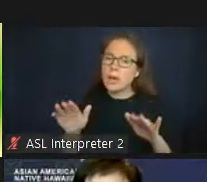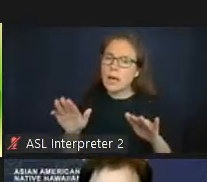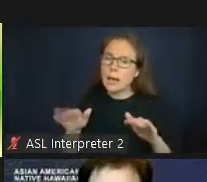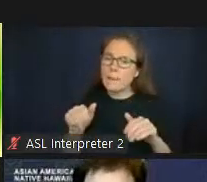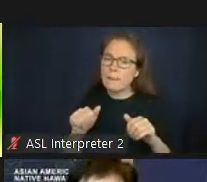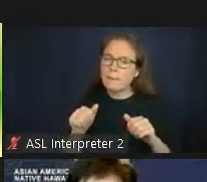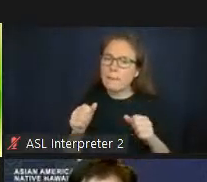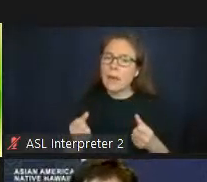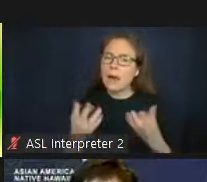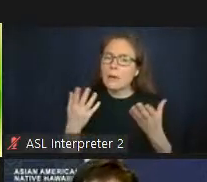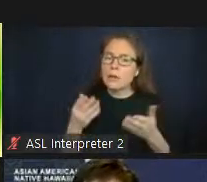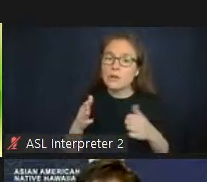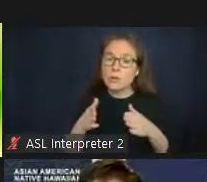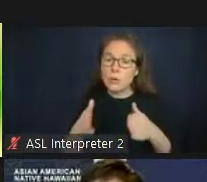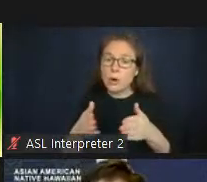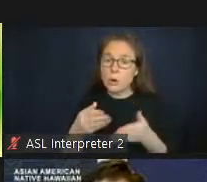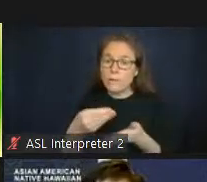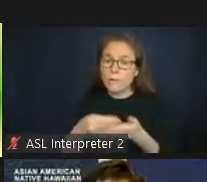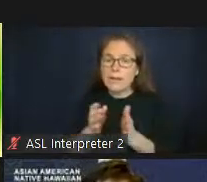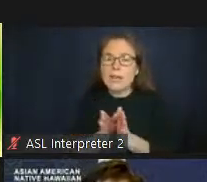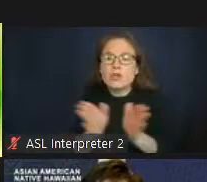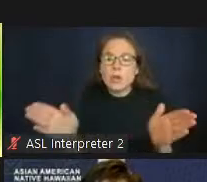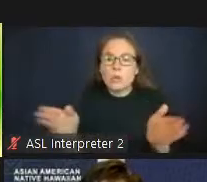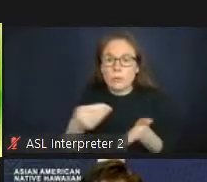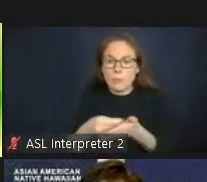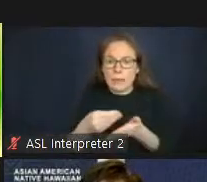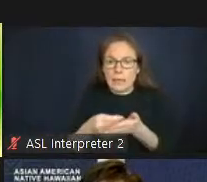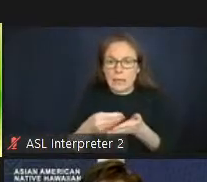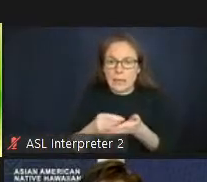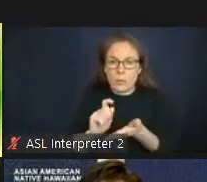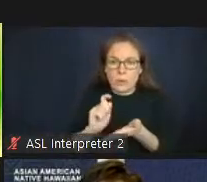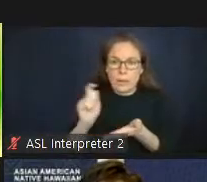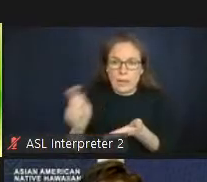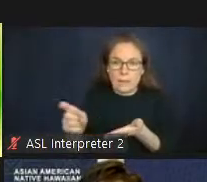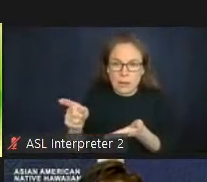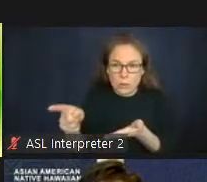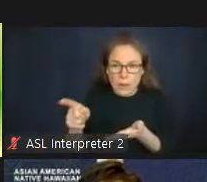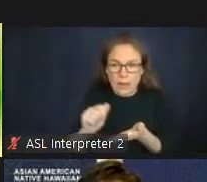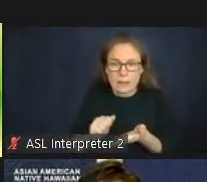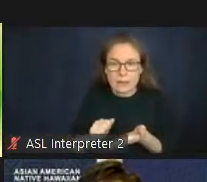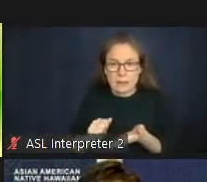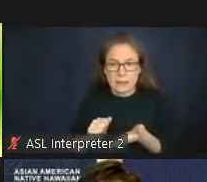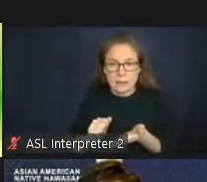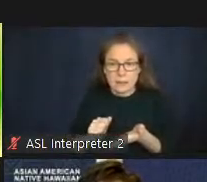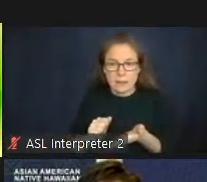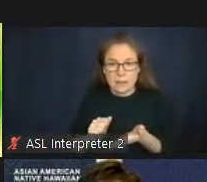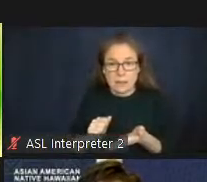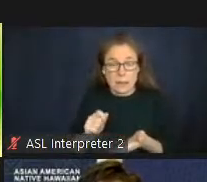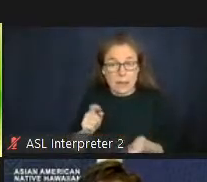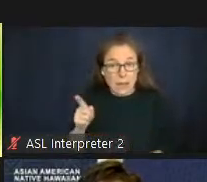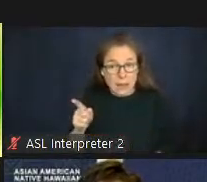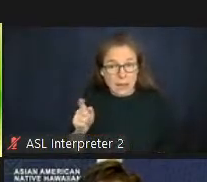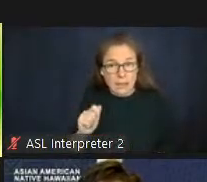road fund, general road fund money is going in? And is that at all being